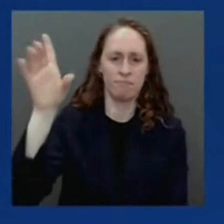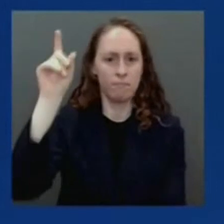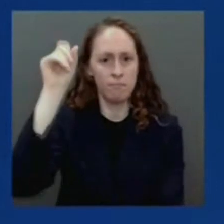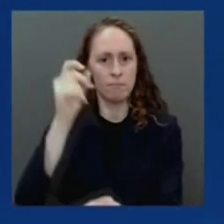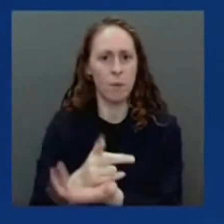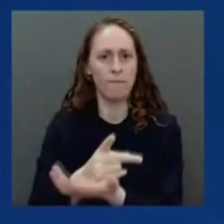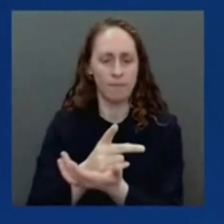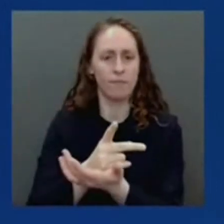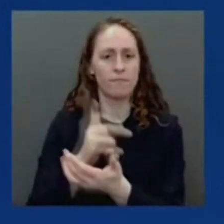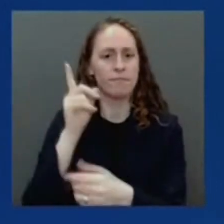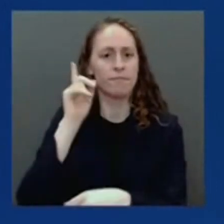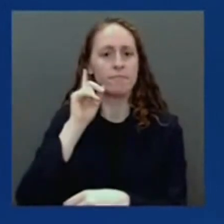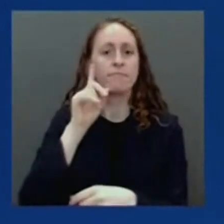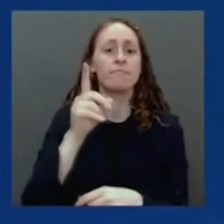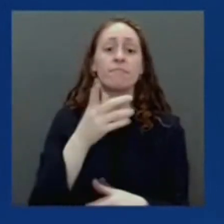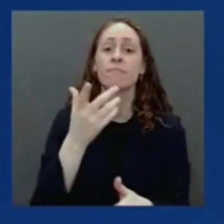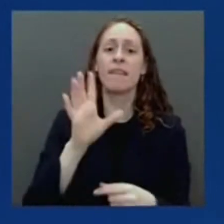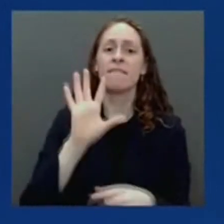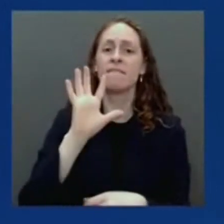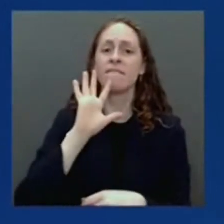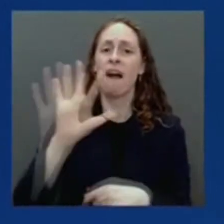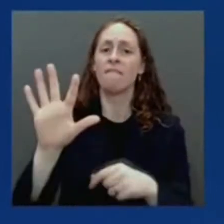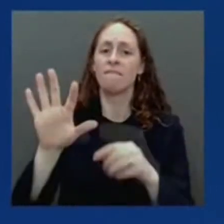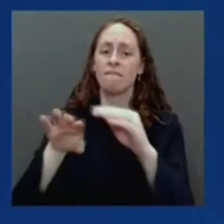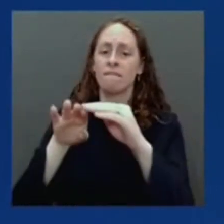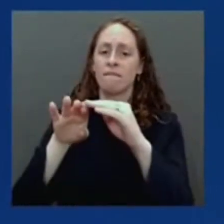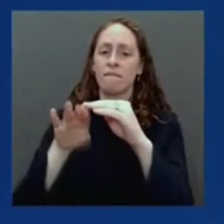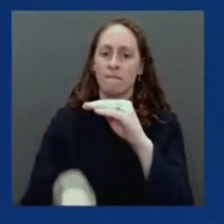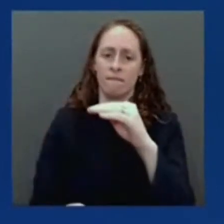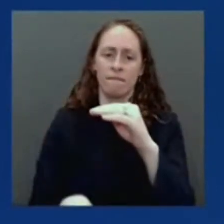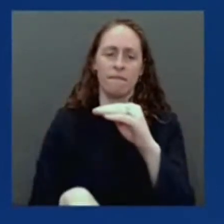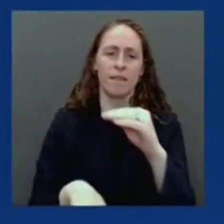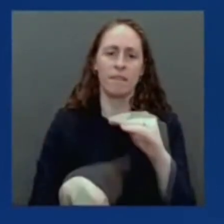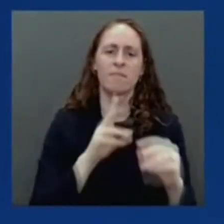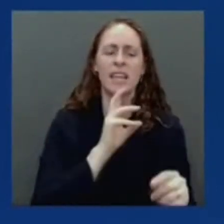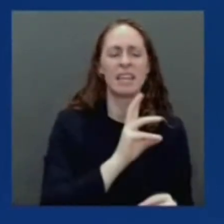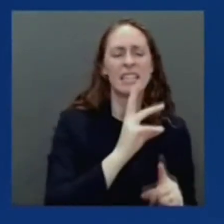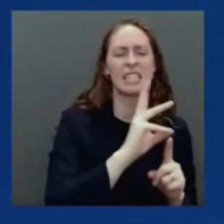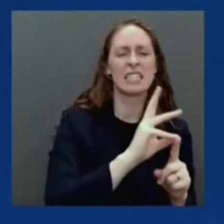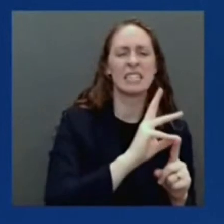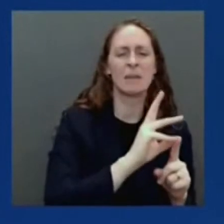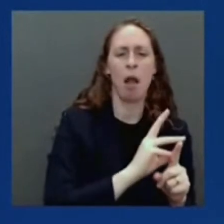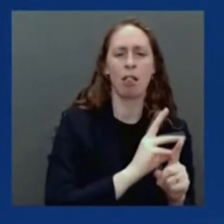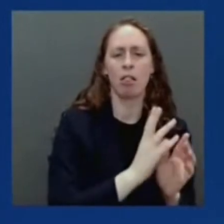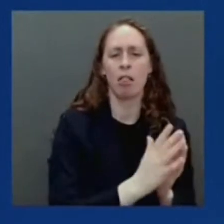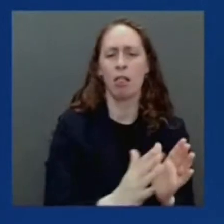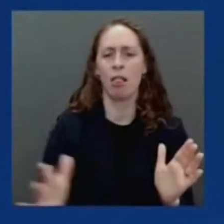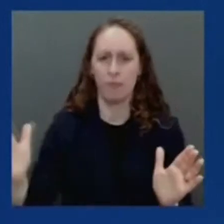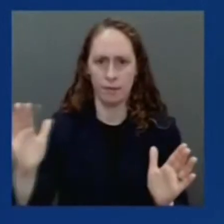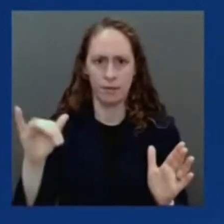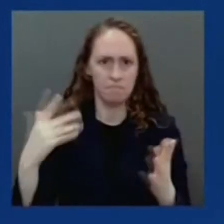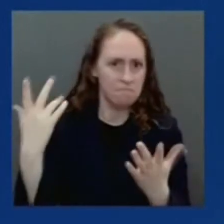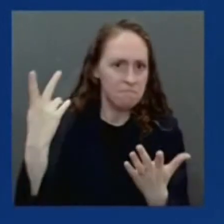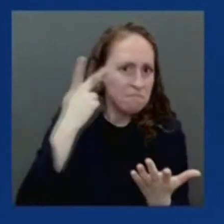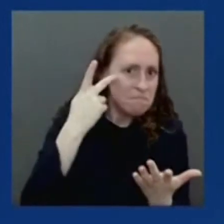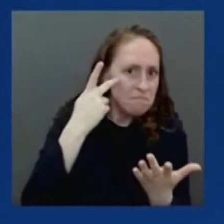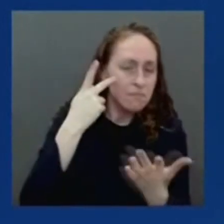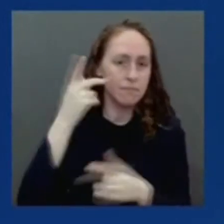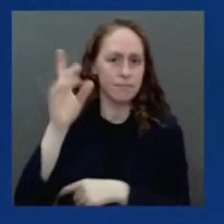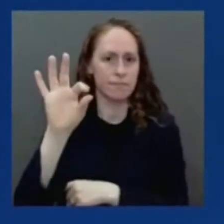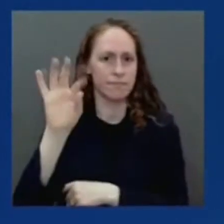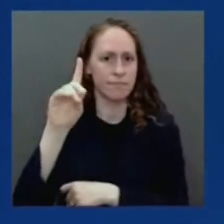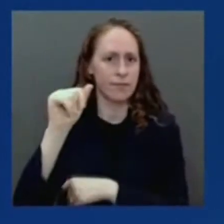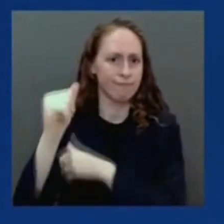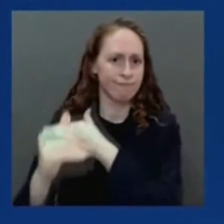possibility of this milestone. But first, I want to walk you through the process. Pfizer's application will now undergo the same independent, rigorous,